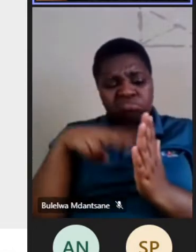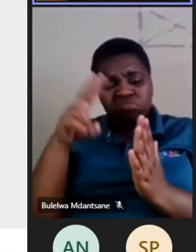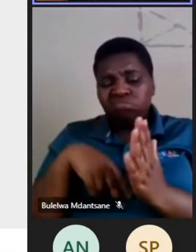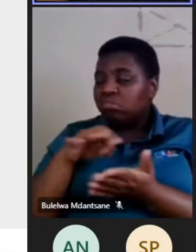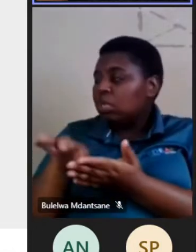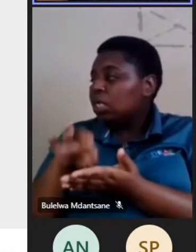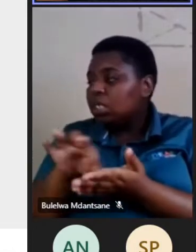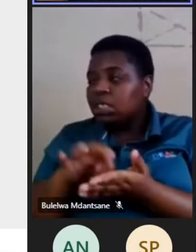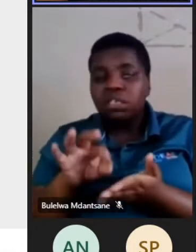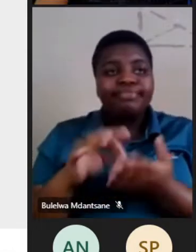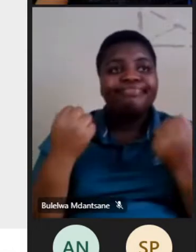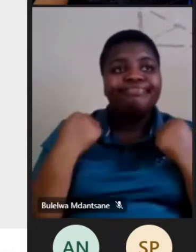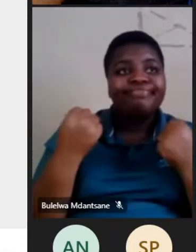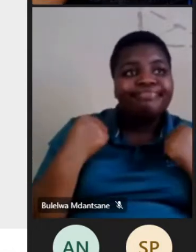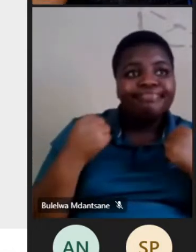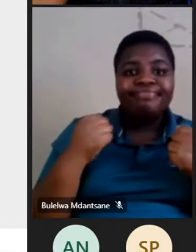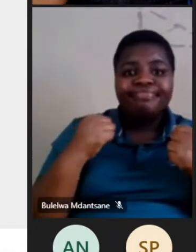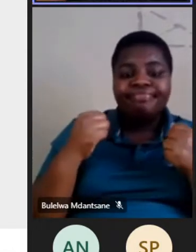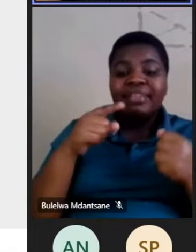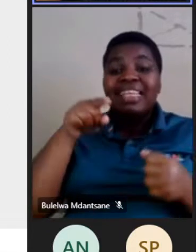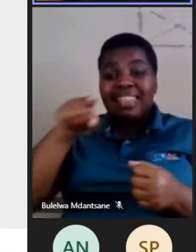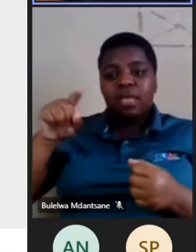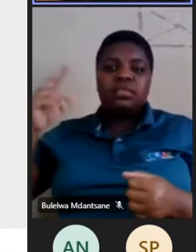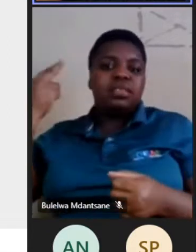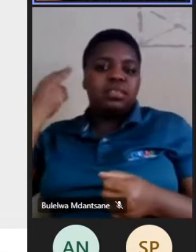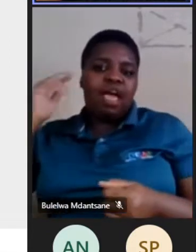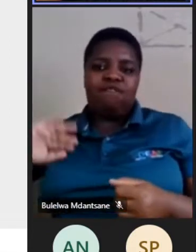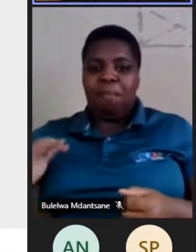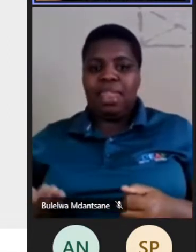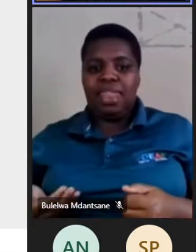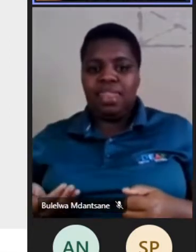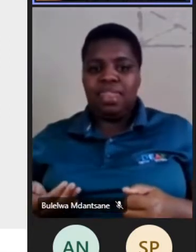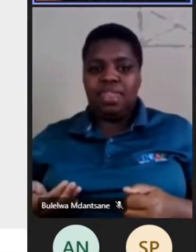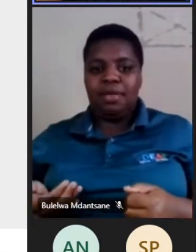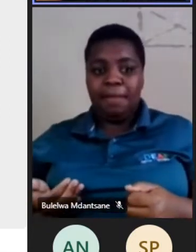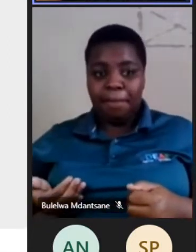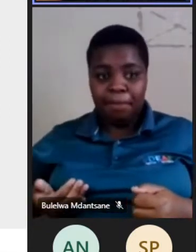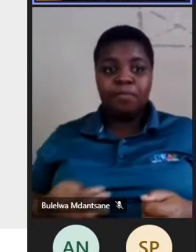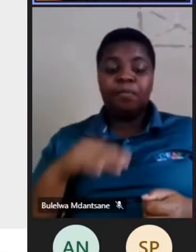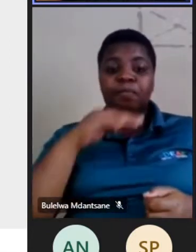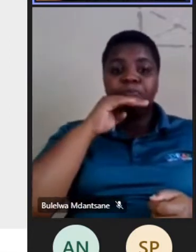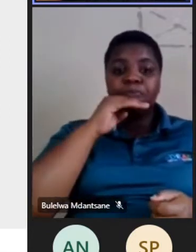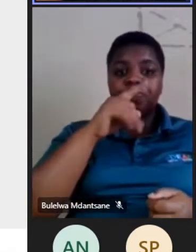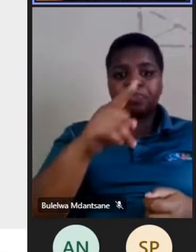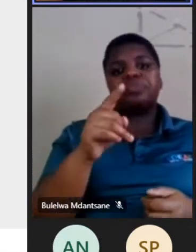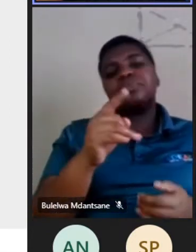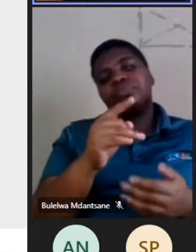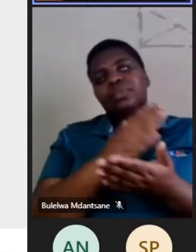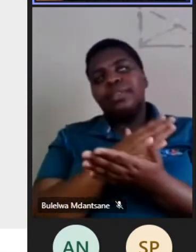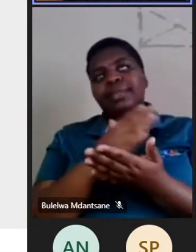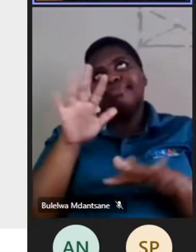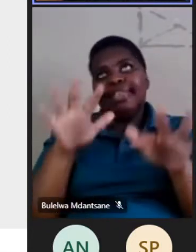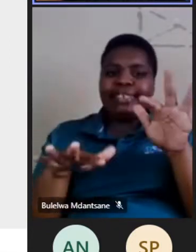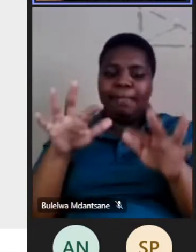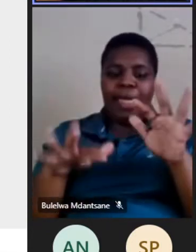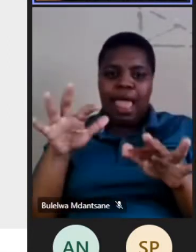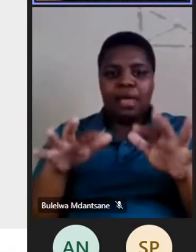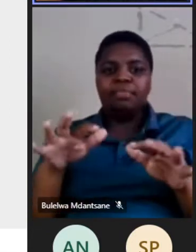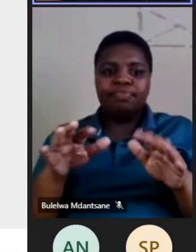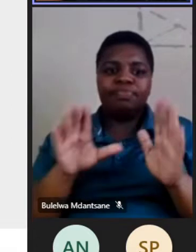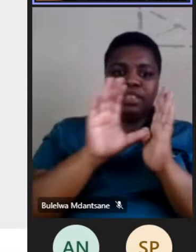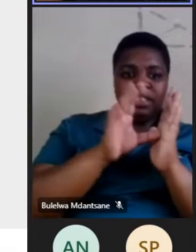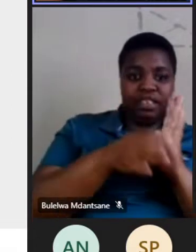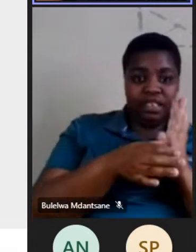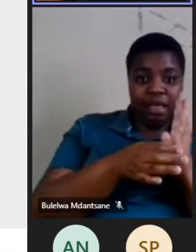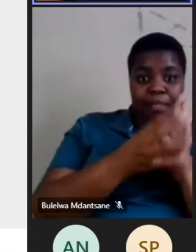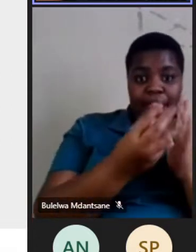and exercised." In terms of food security, something similar to what Tim already alluded emerged.